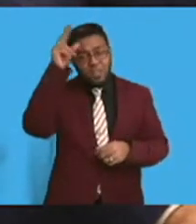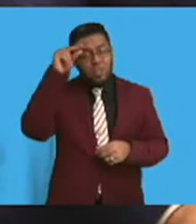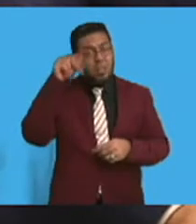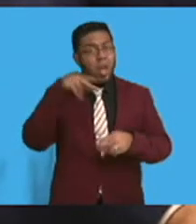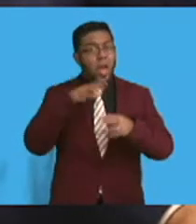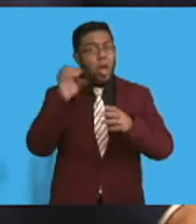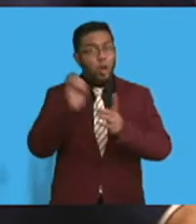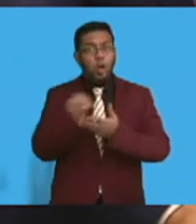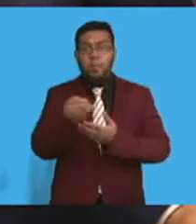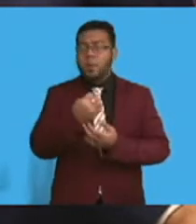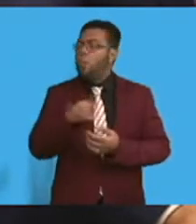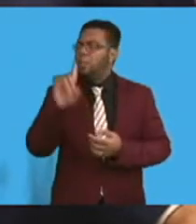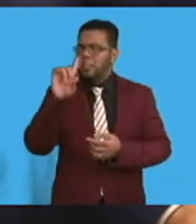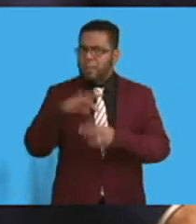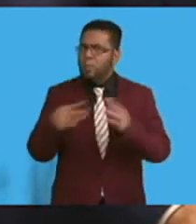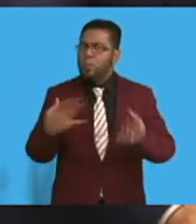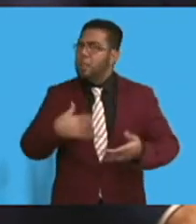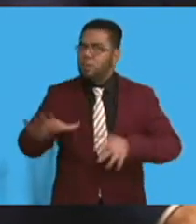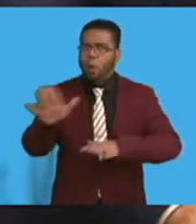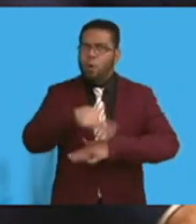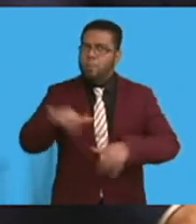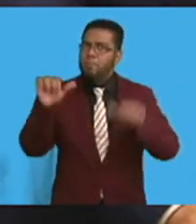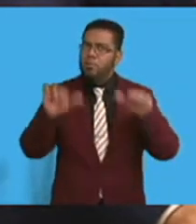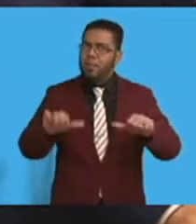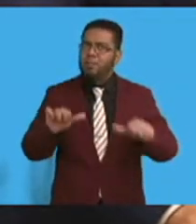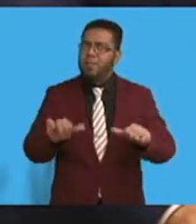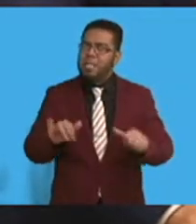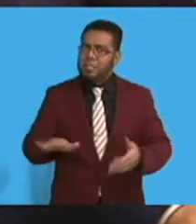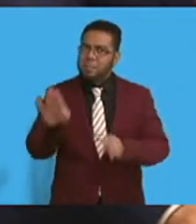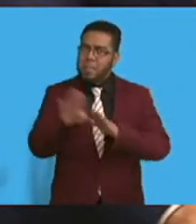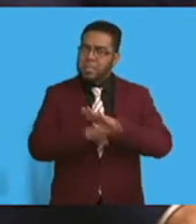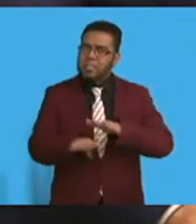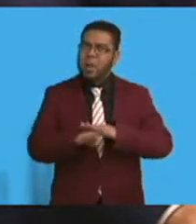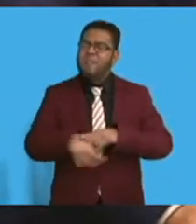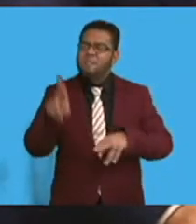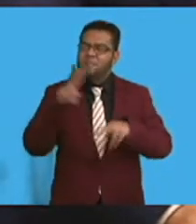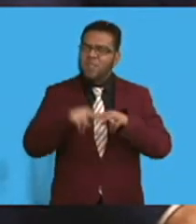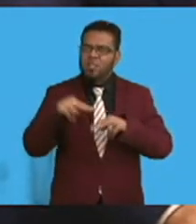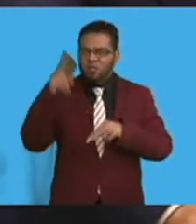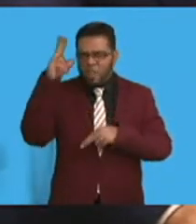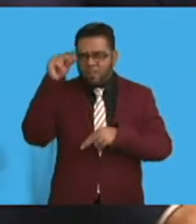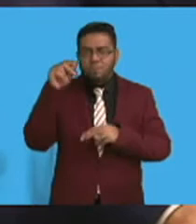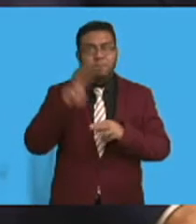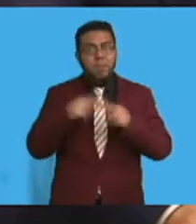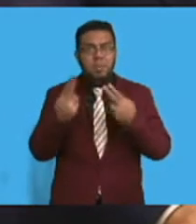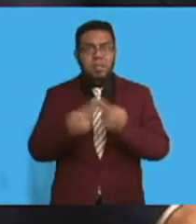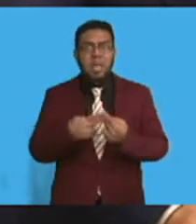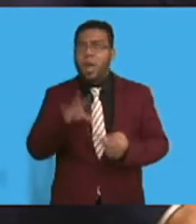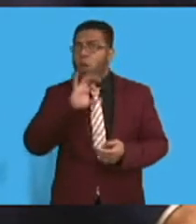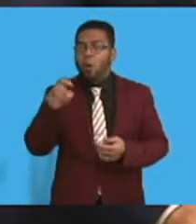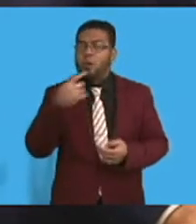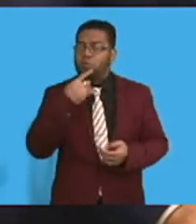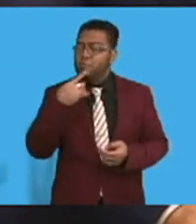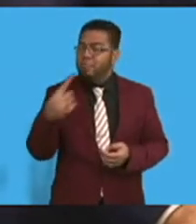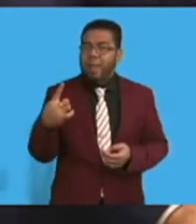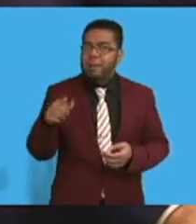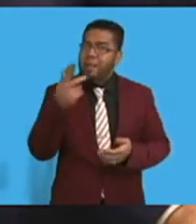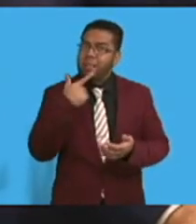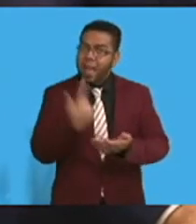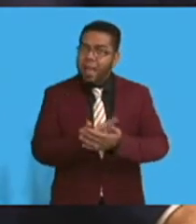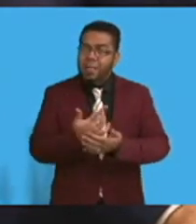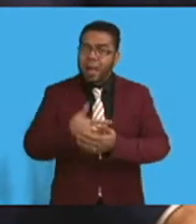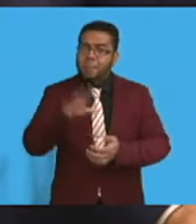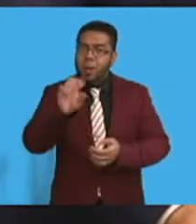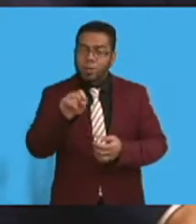we must all protect. Our economy is the basis for the well-being of Fijian families. And no one should be telling lies about our economy for their